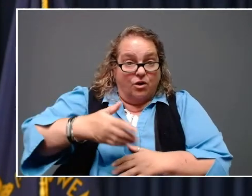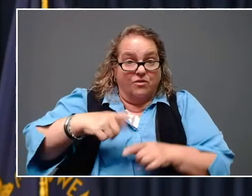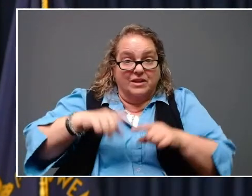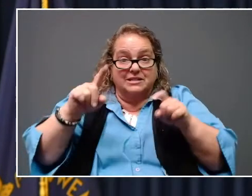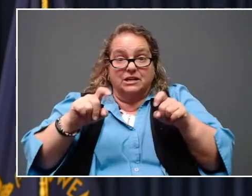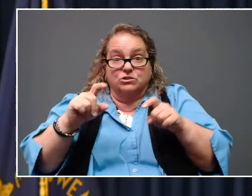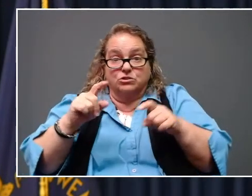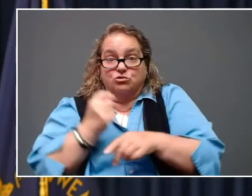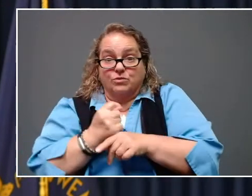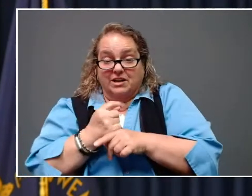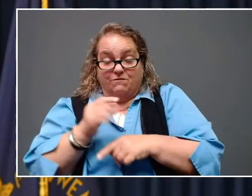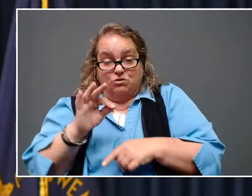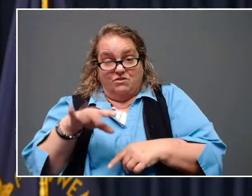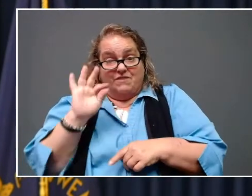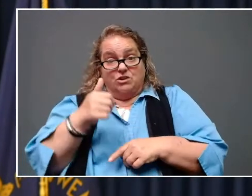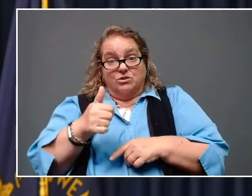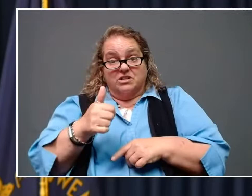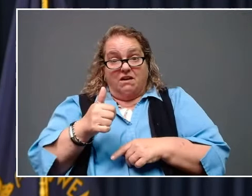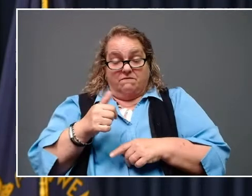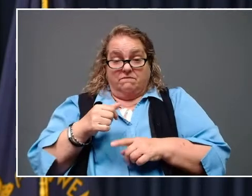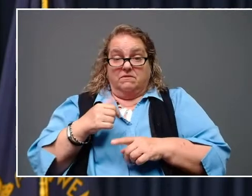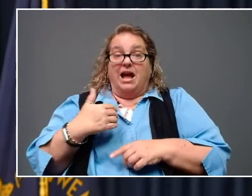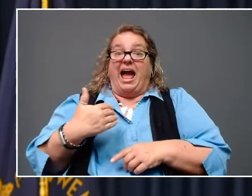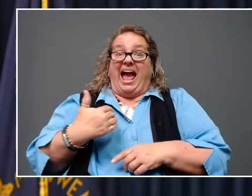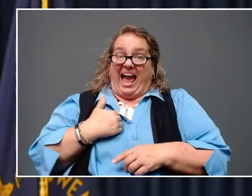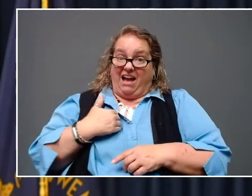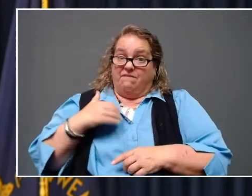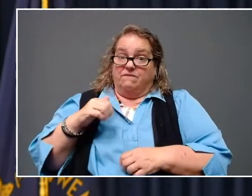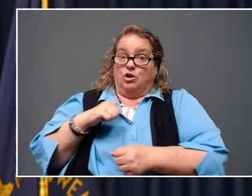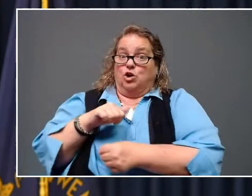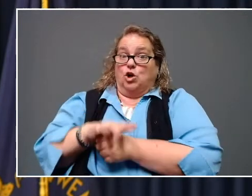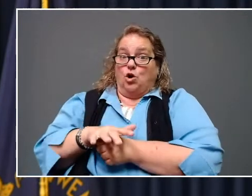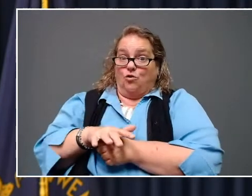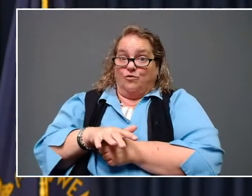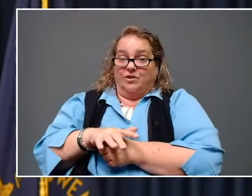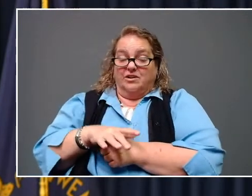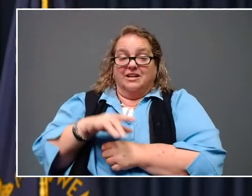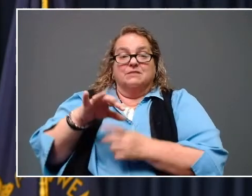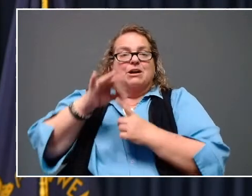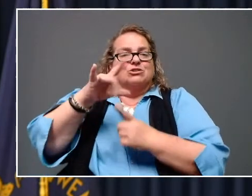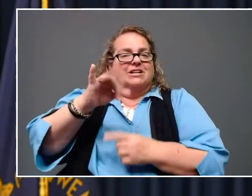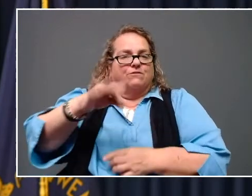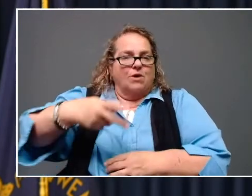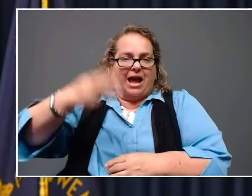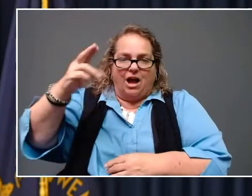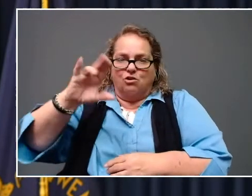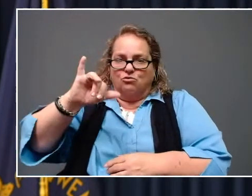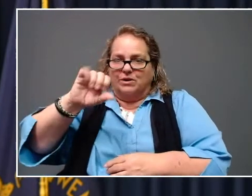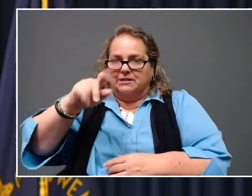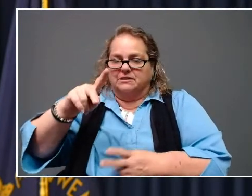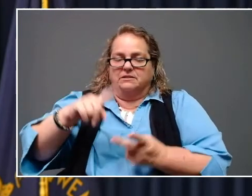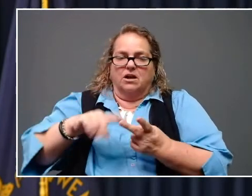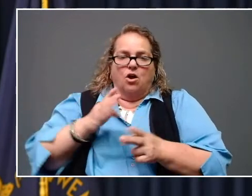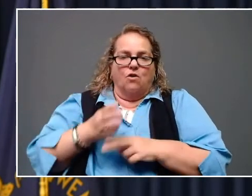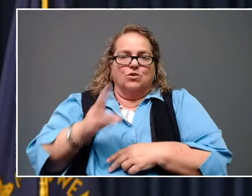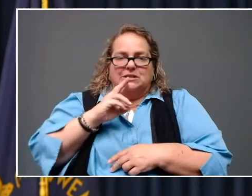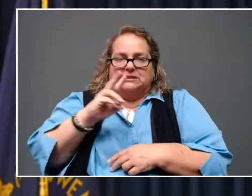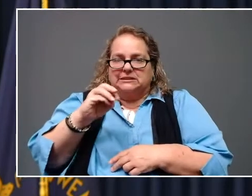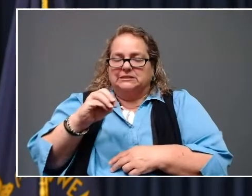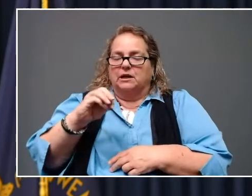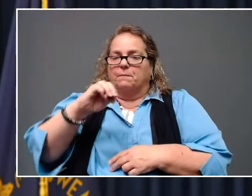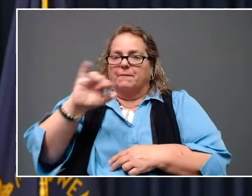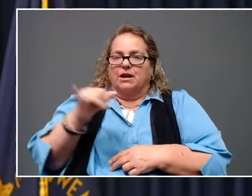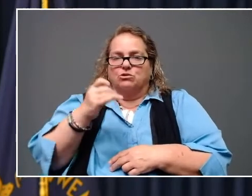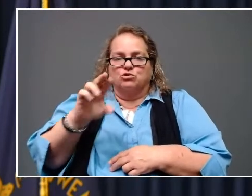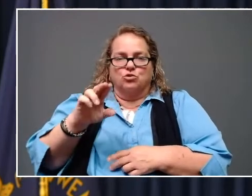find yourself positive for COVID, particularly if you have high risks, if you're over 60, if you have major medical problems,